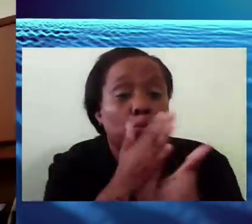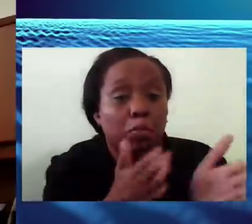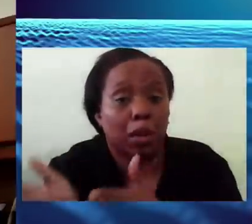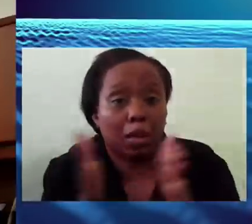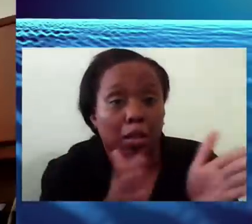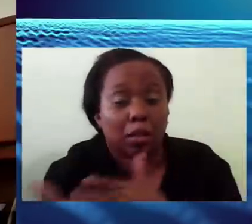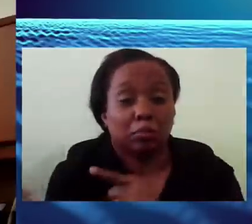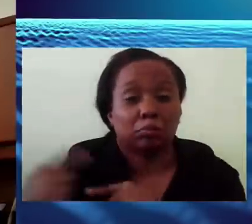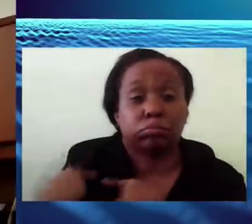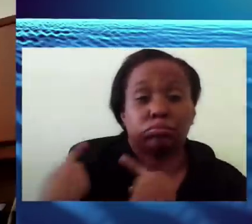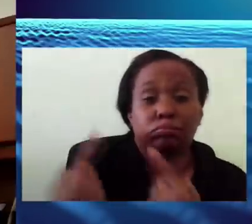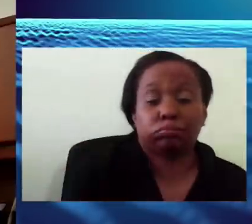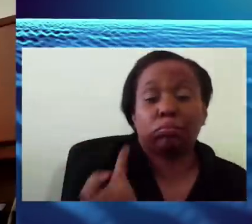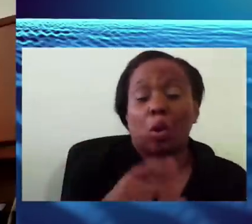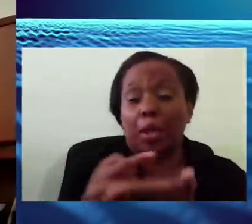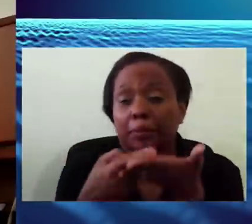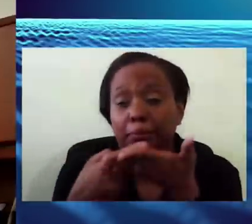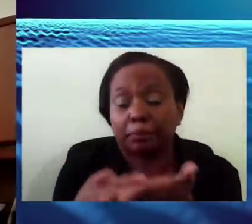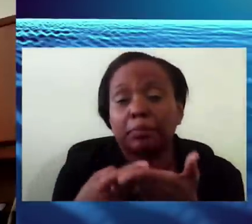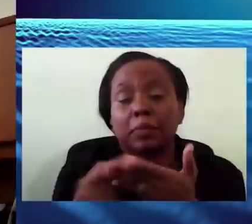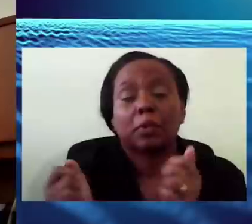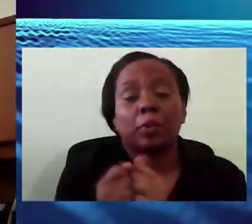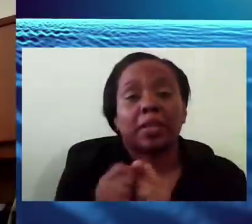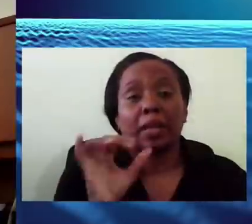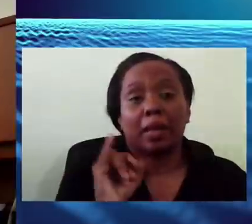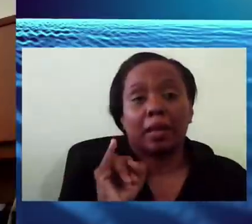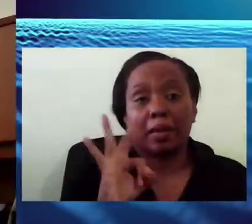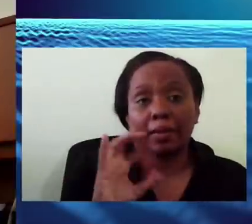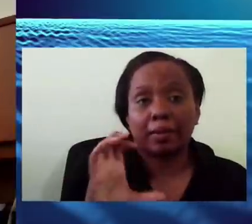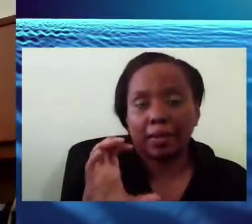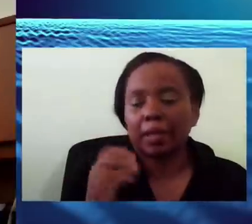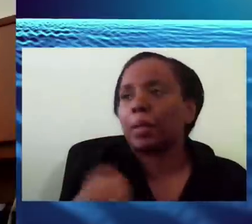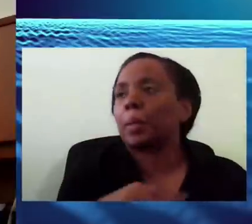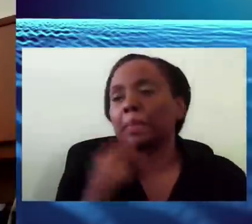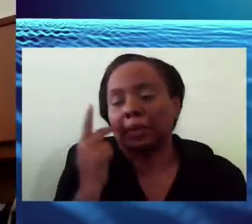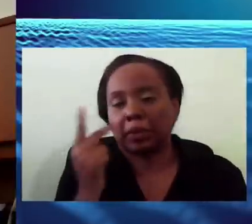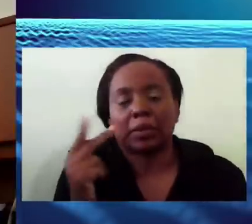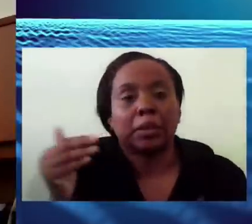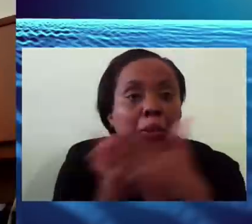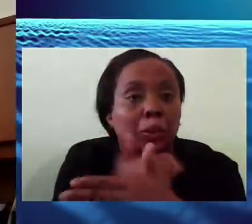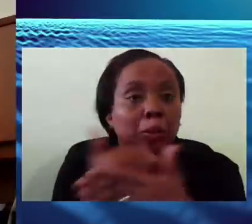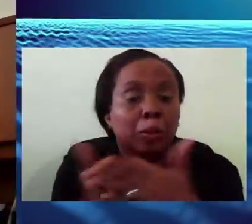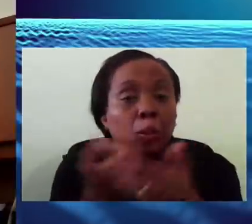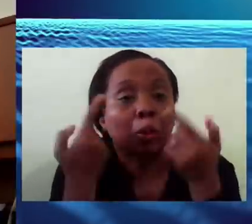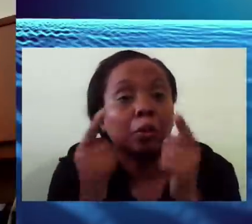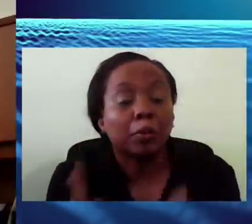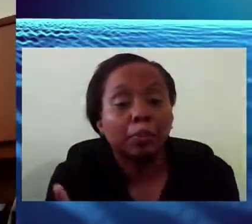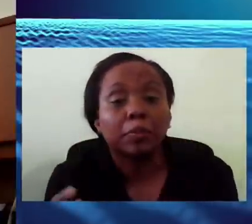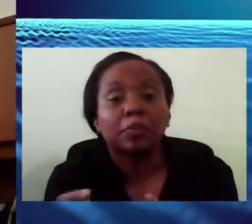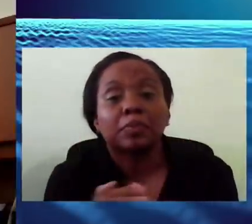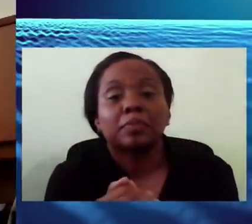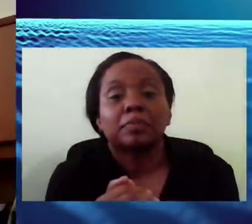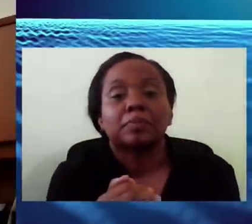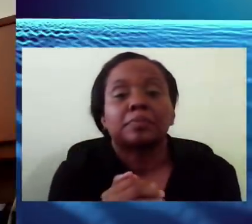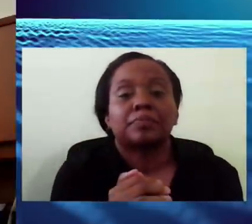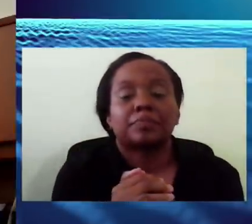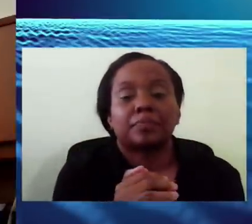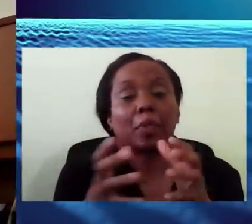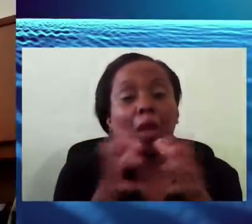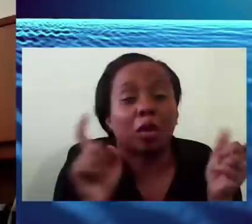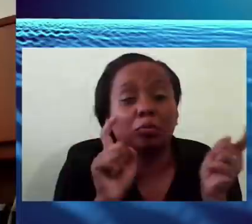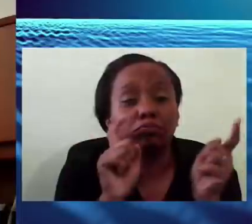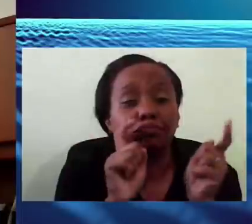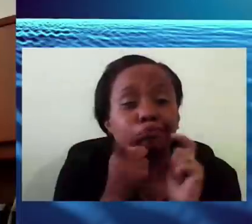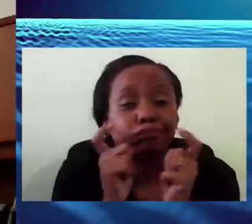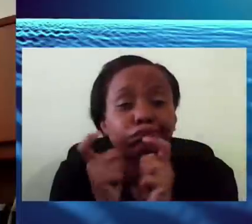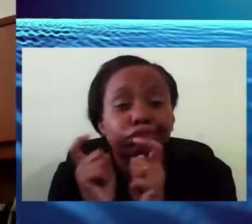in collaboration with the IFC is we have looked at what the restructured agreement could look like. We've made a number of changes that need to be